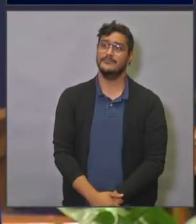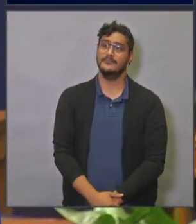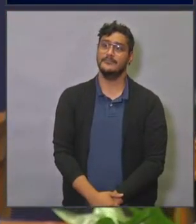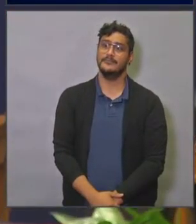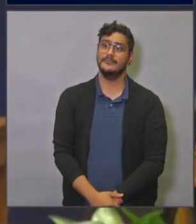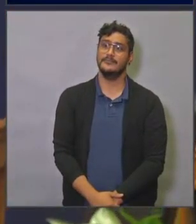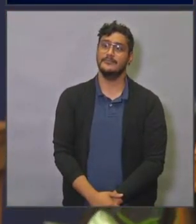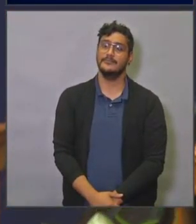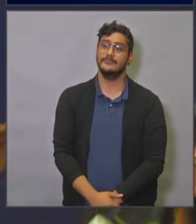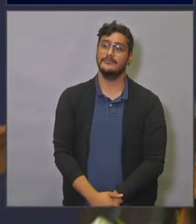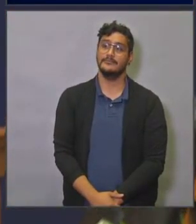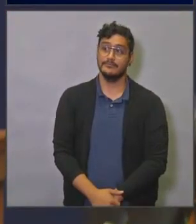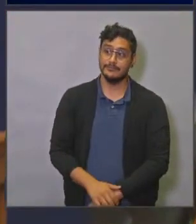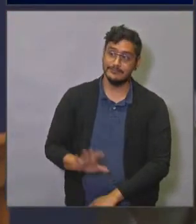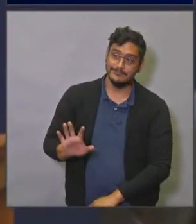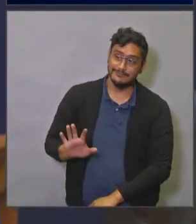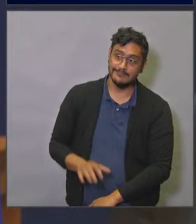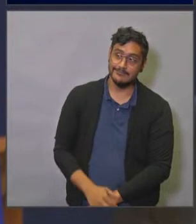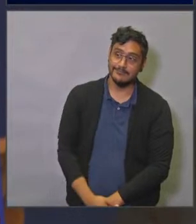Go ahead, Jackie.